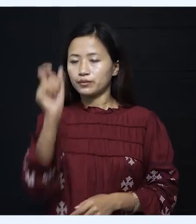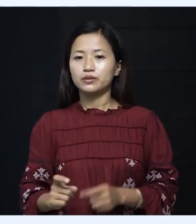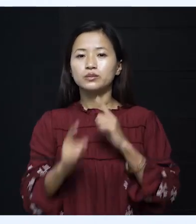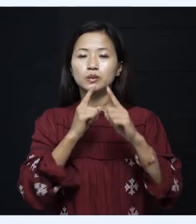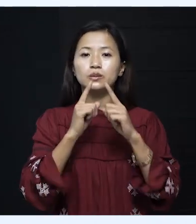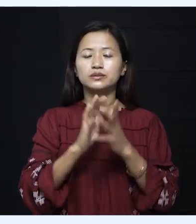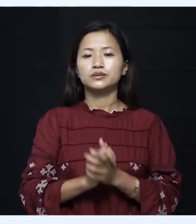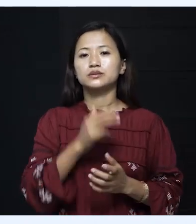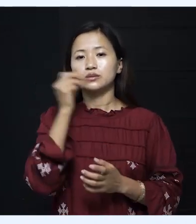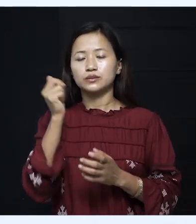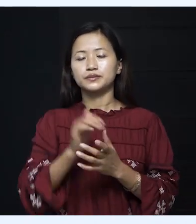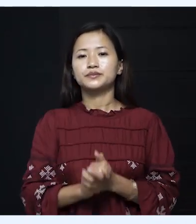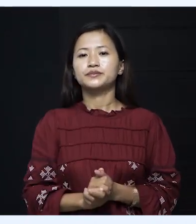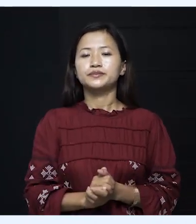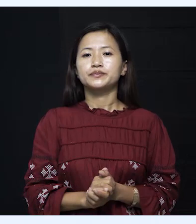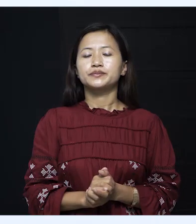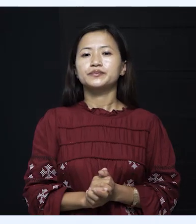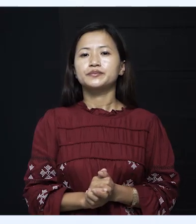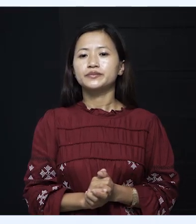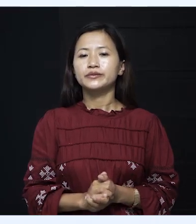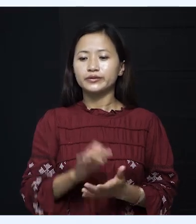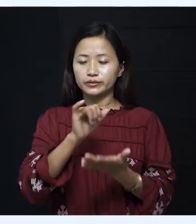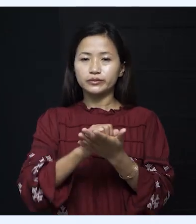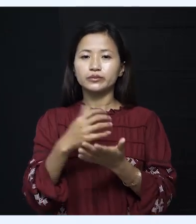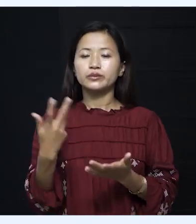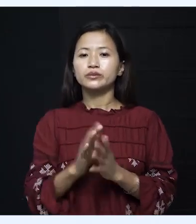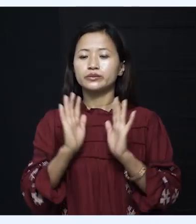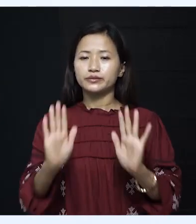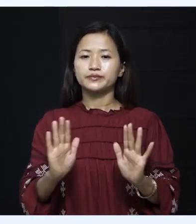talking. Again, the present moment there. So that is what we have here.